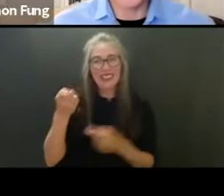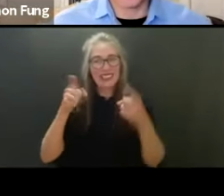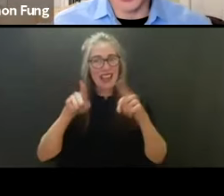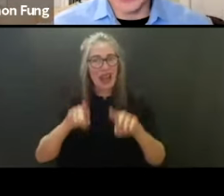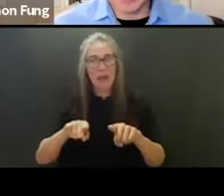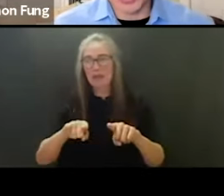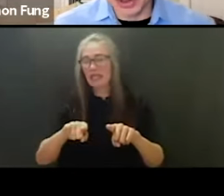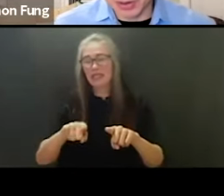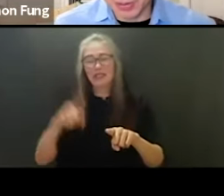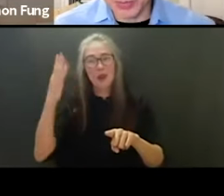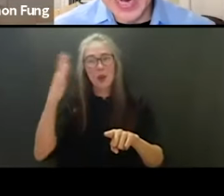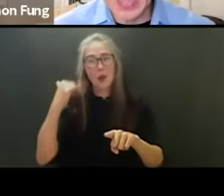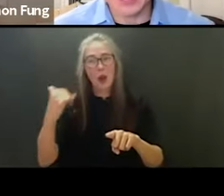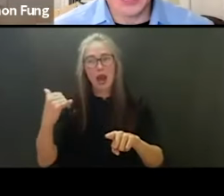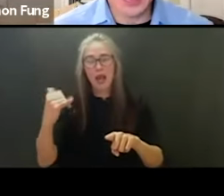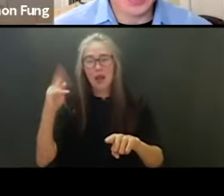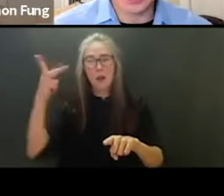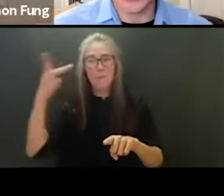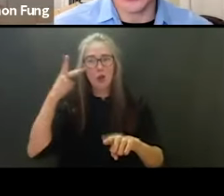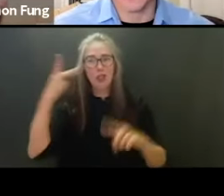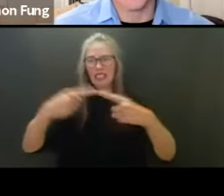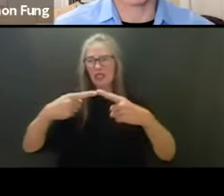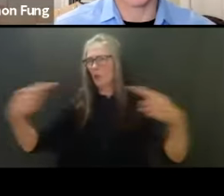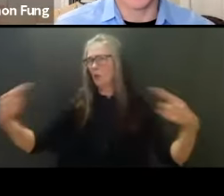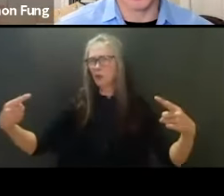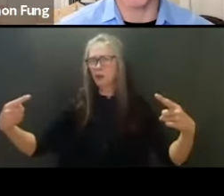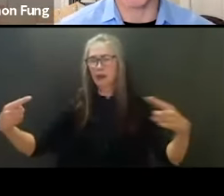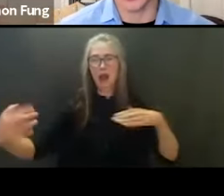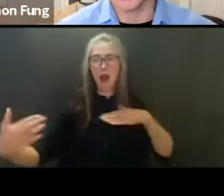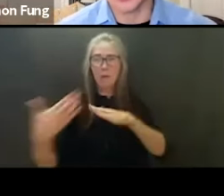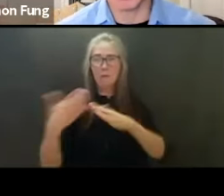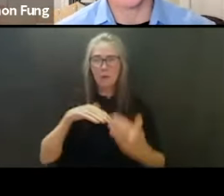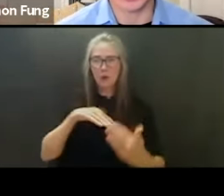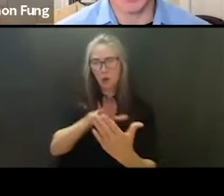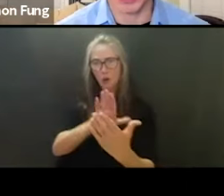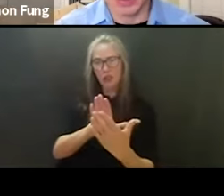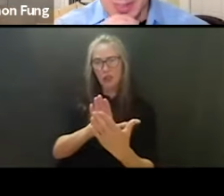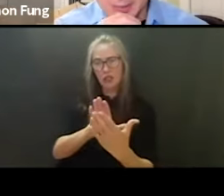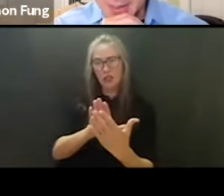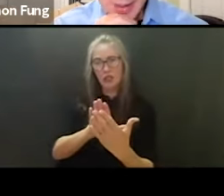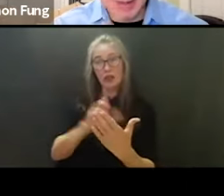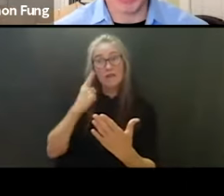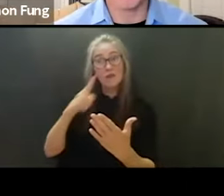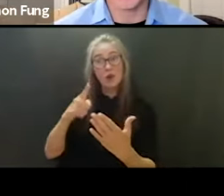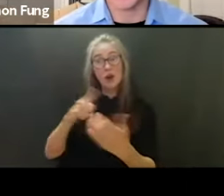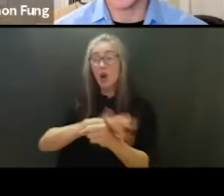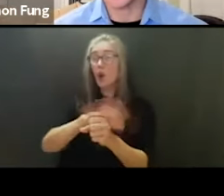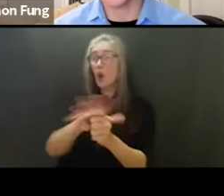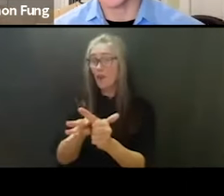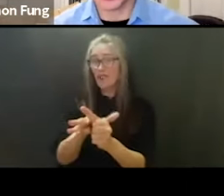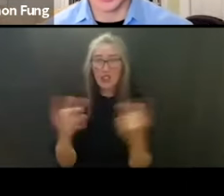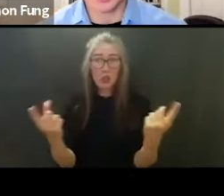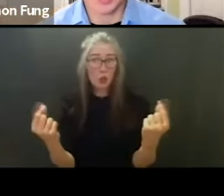this wide aperture reality in the very, very polarized, politically polarized approaches